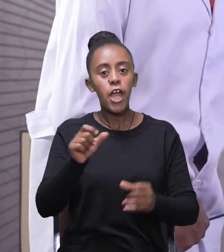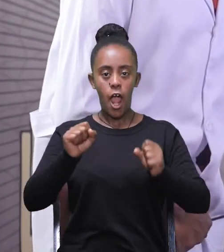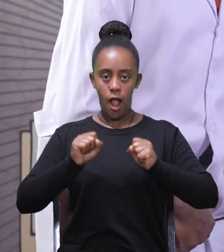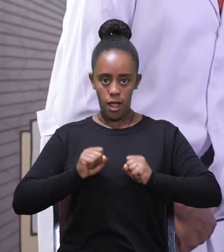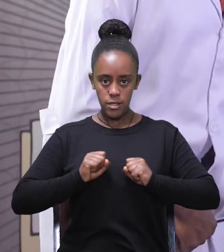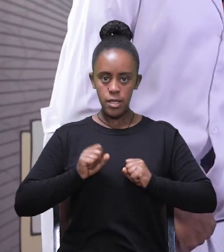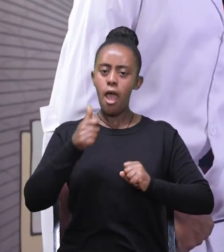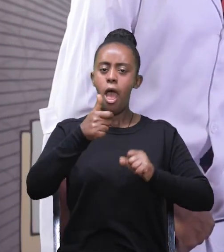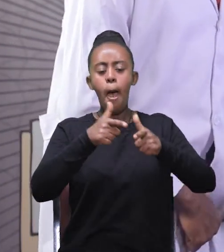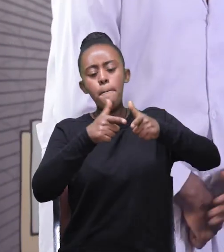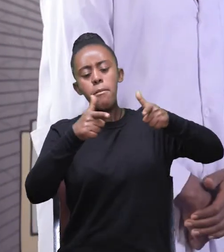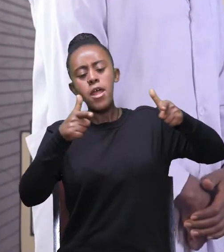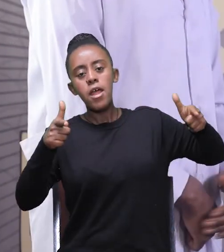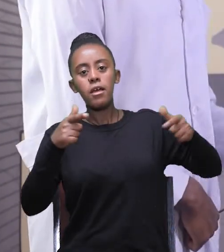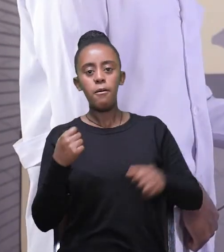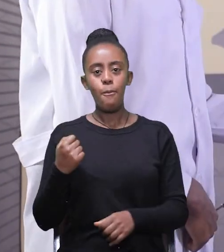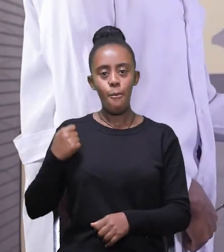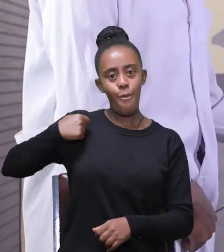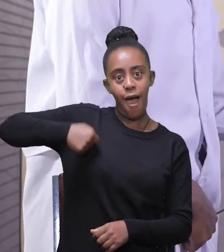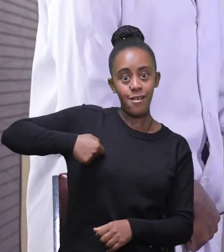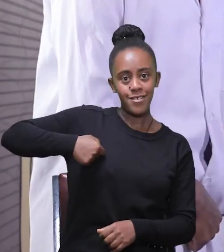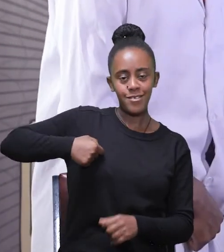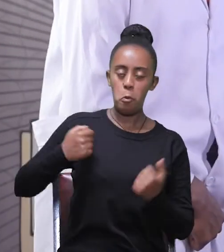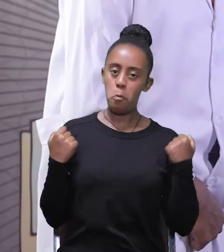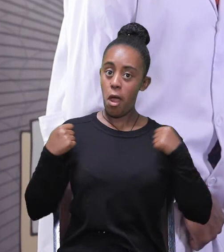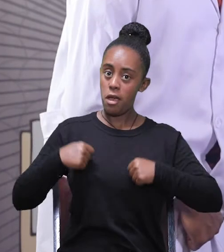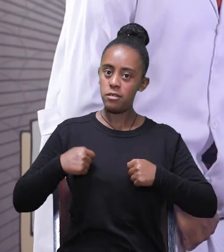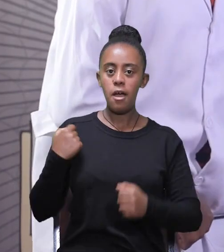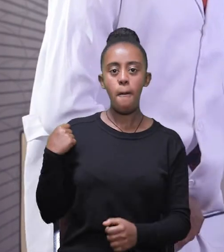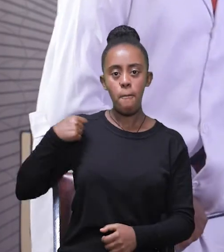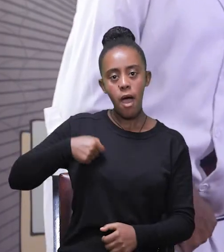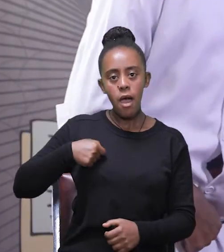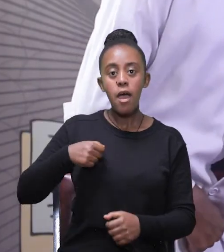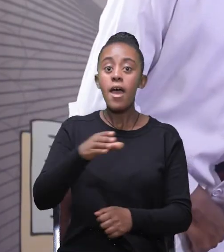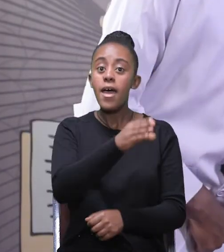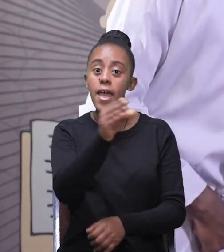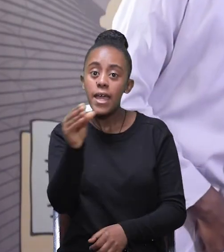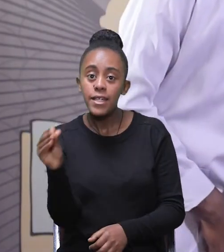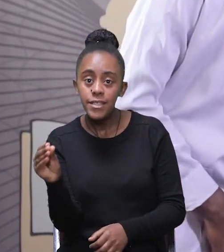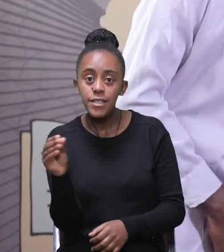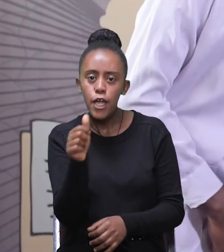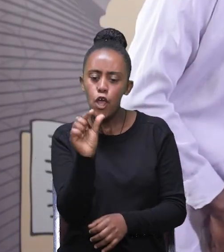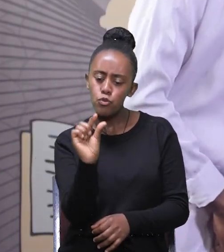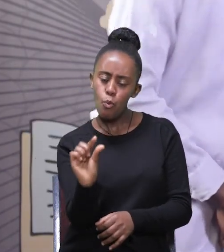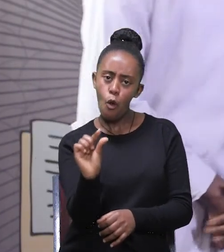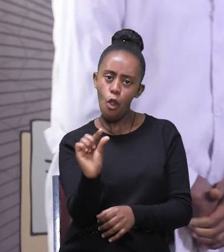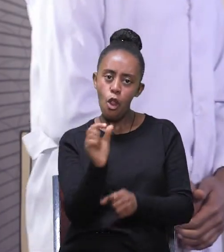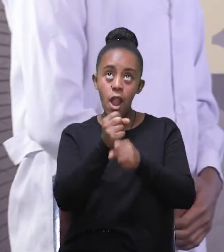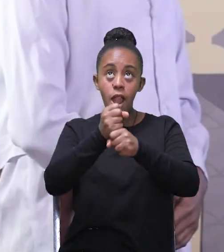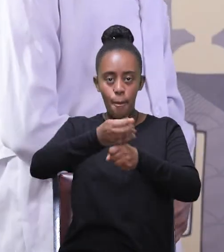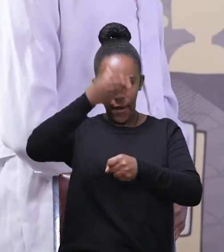a big bag. She has a big bag and a small